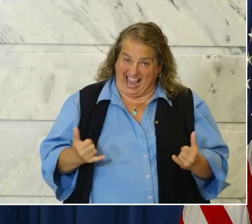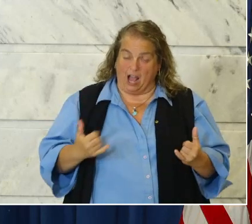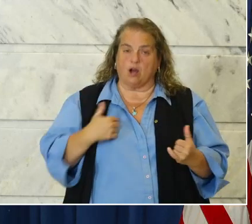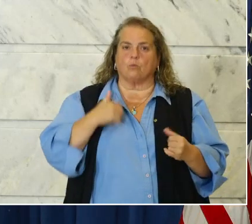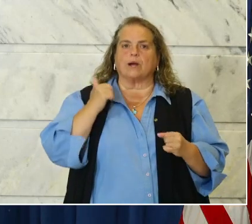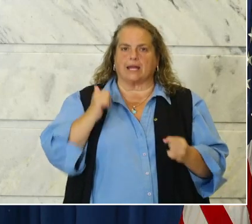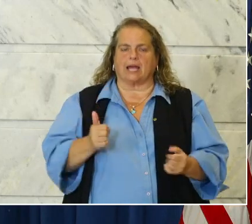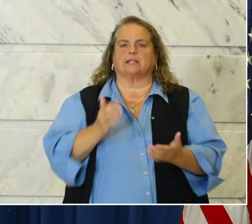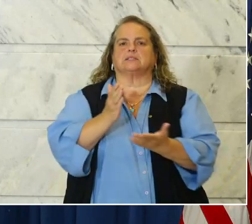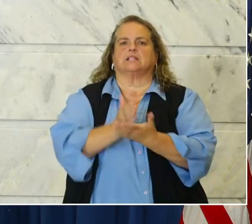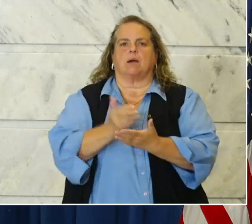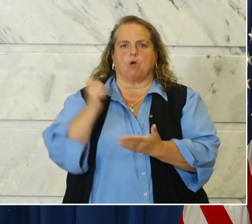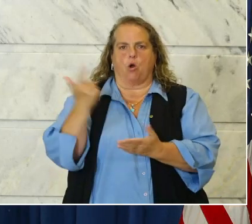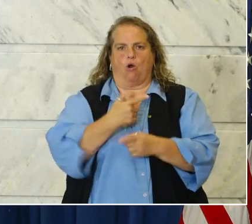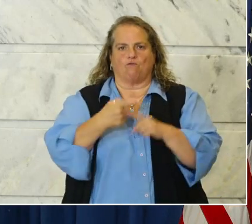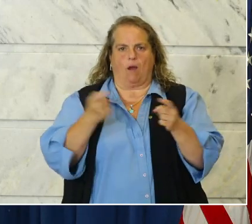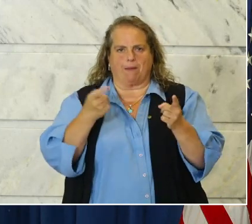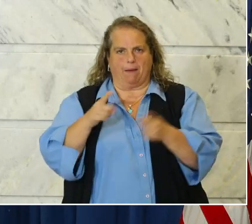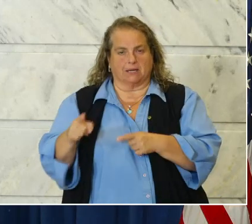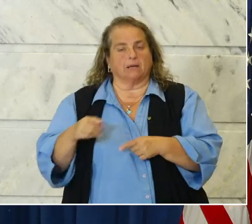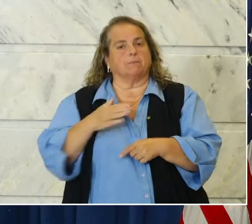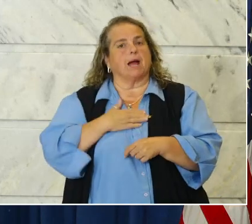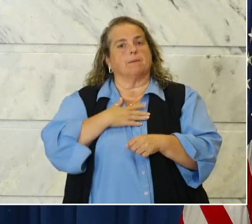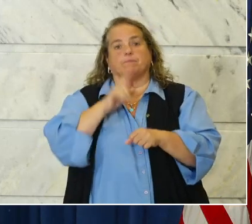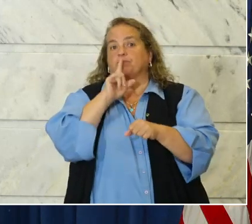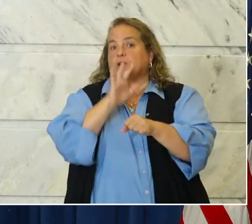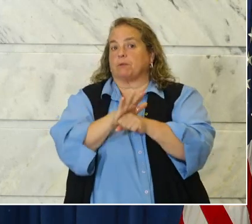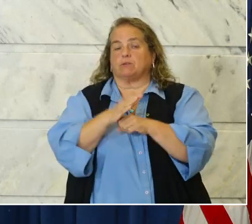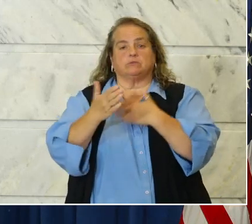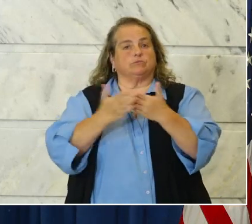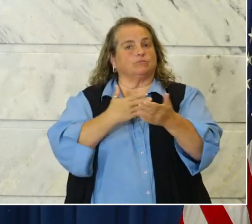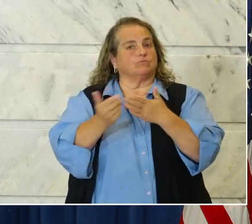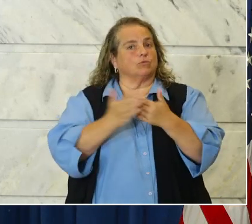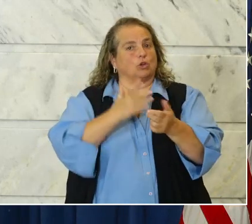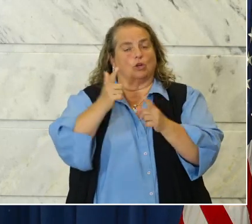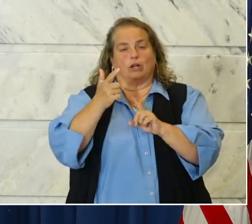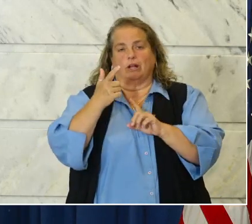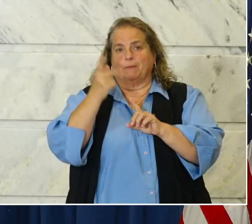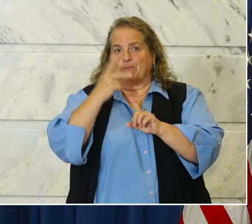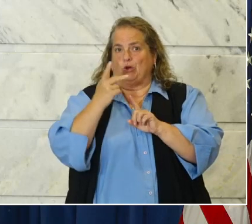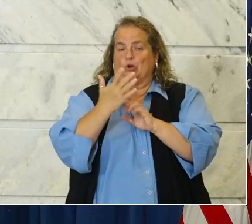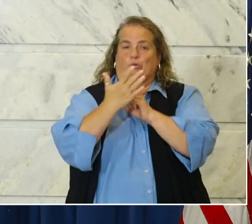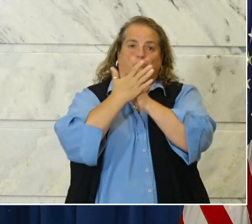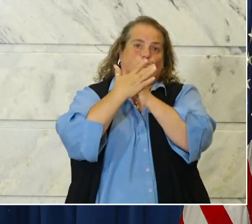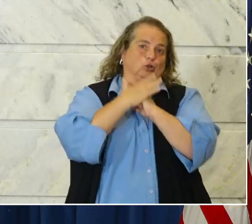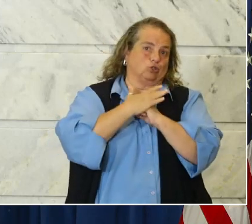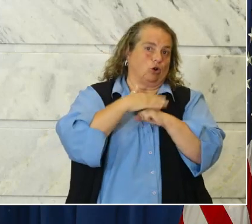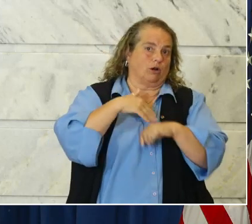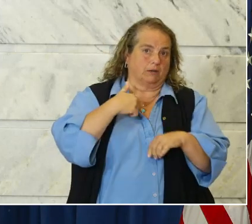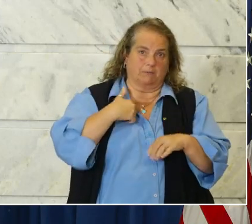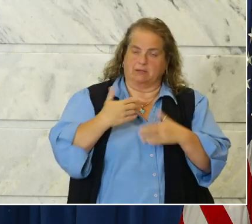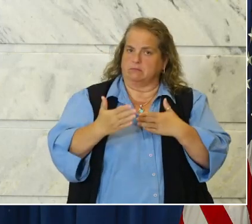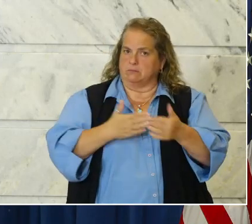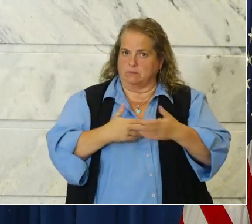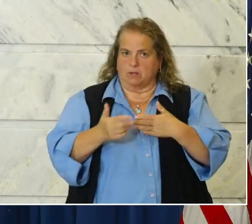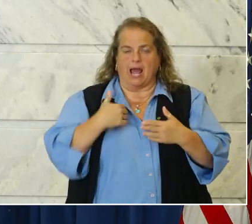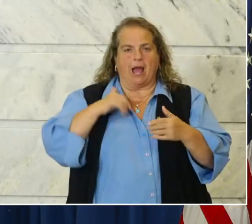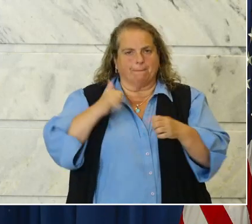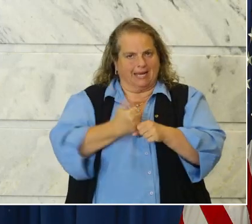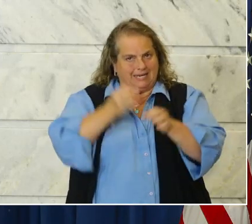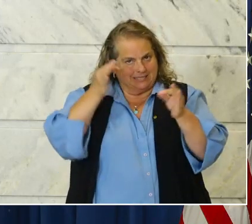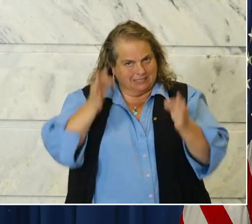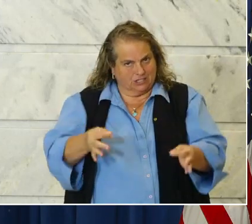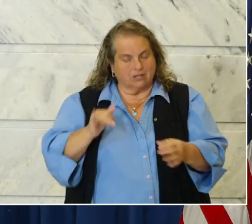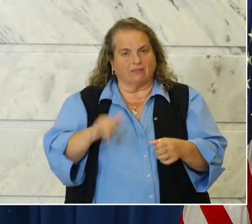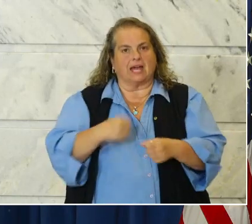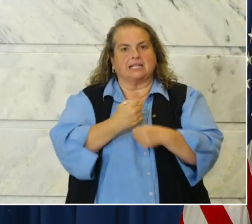happening. And my commitment, regardless of the pressures that are out there, are to make the decisions that save lives,